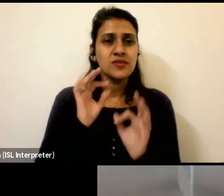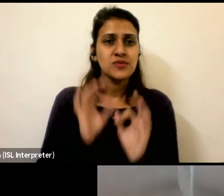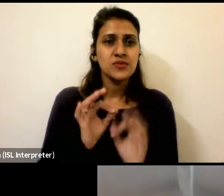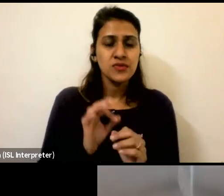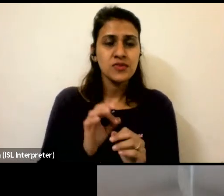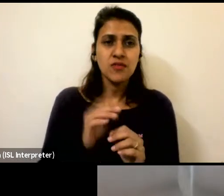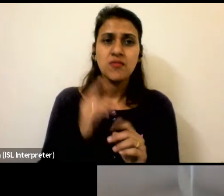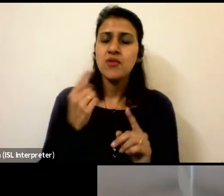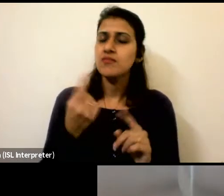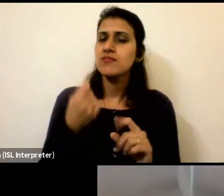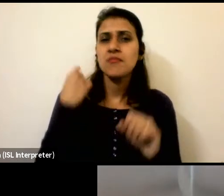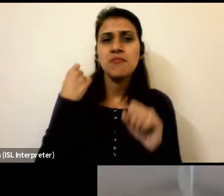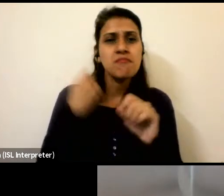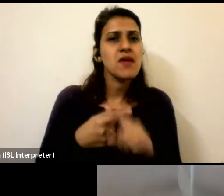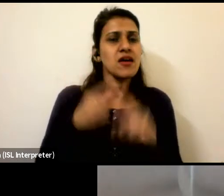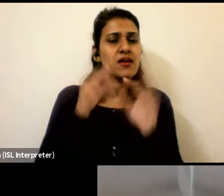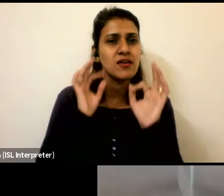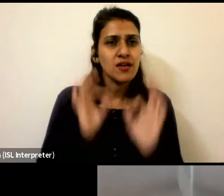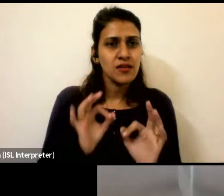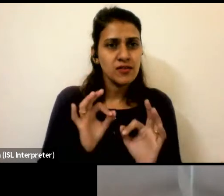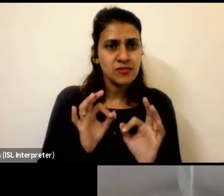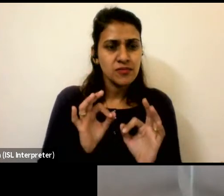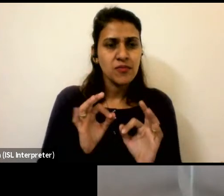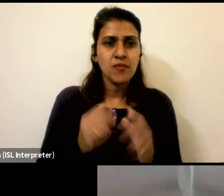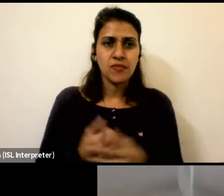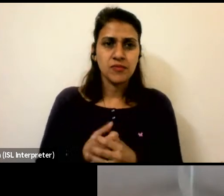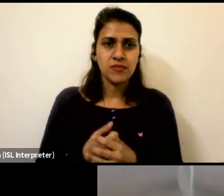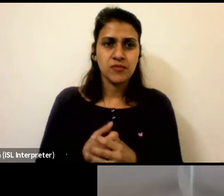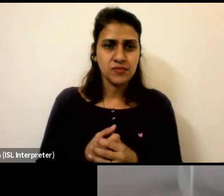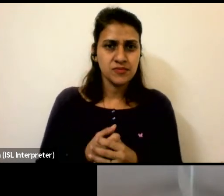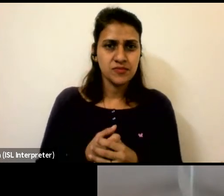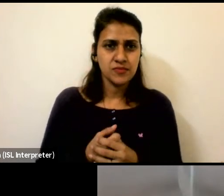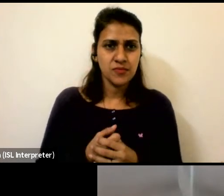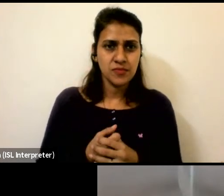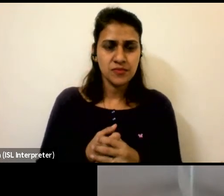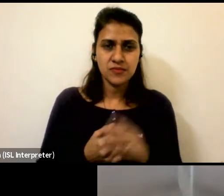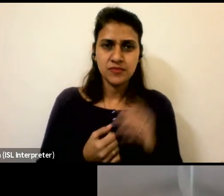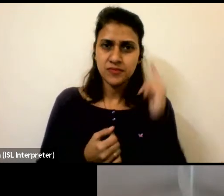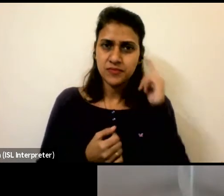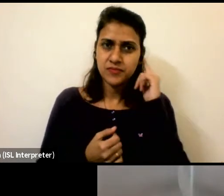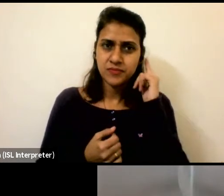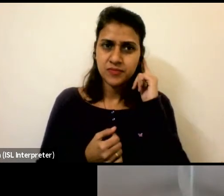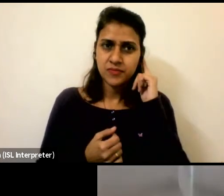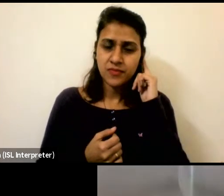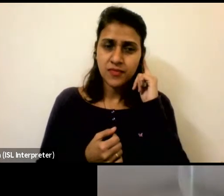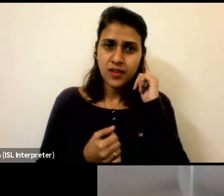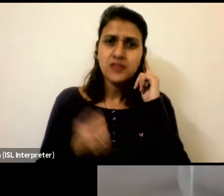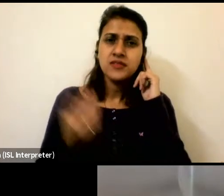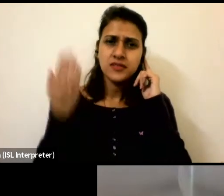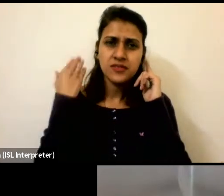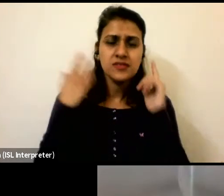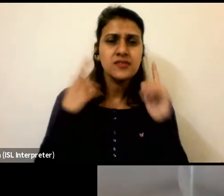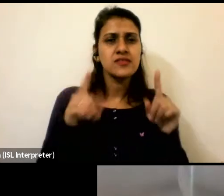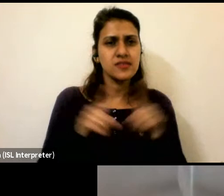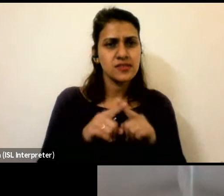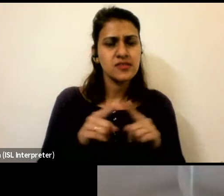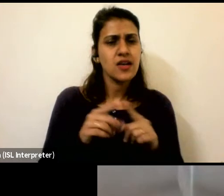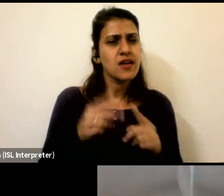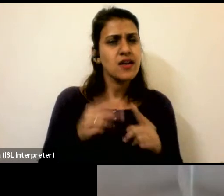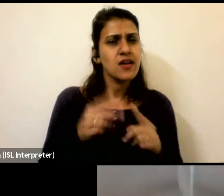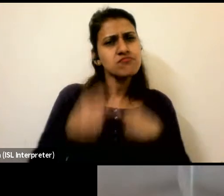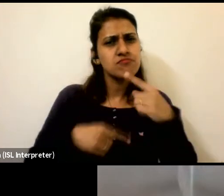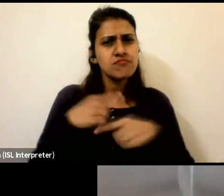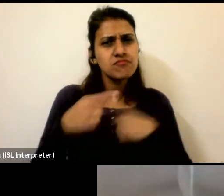relevant thing for us is that you kept breaking glass ceilings. You proved that those glass ceilings maybe don't exist or we can break them. And I